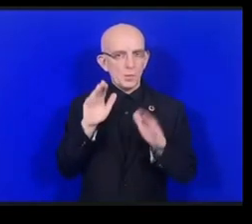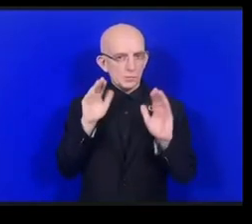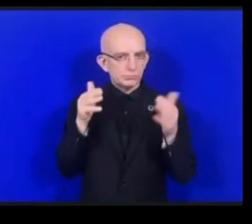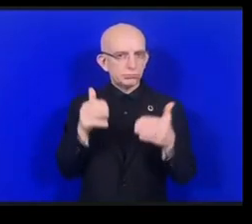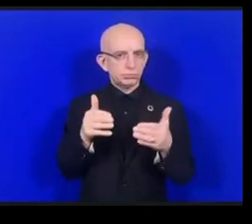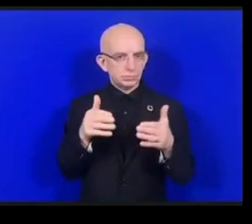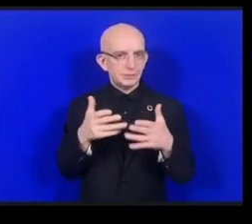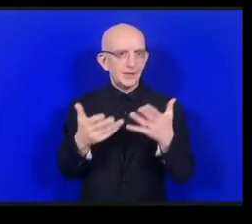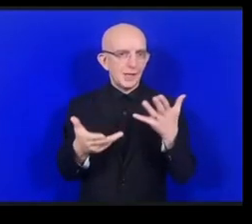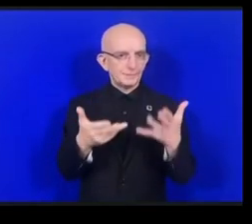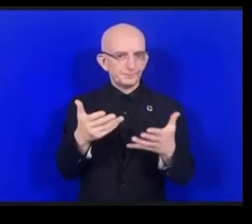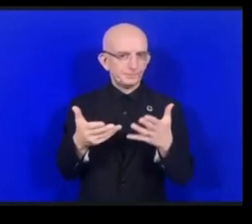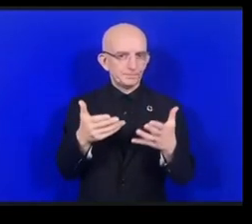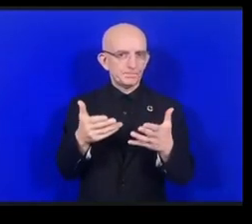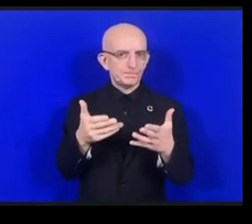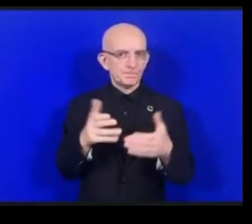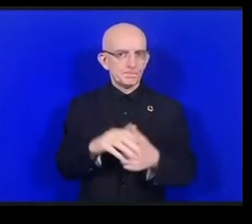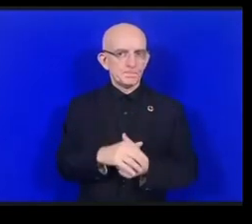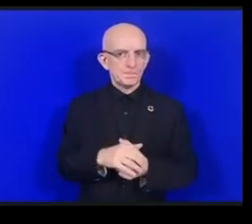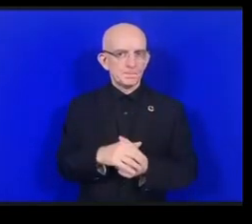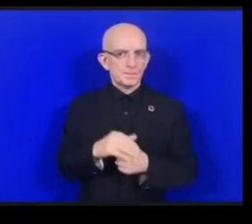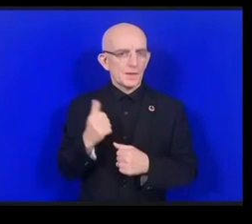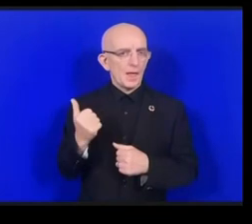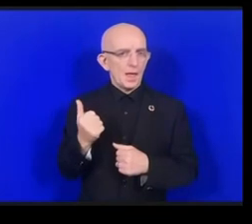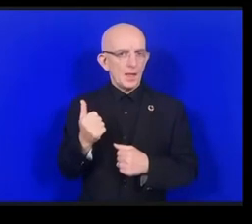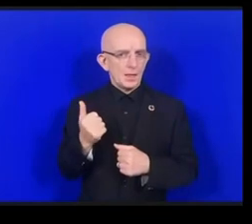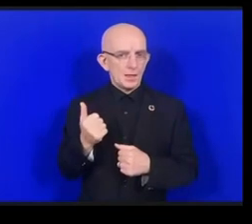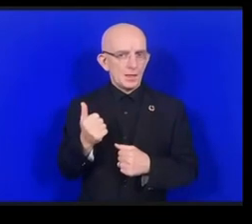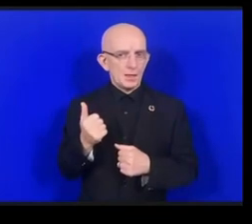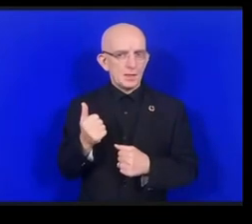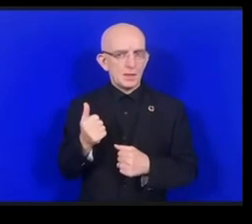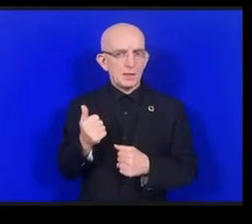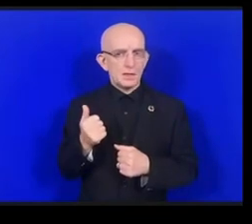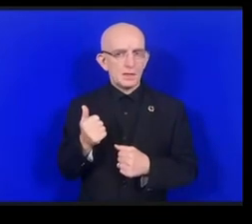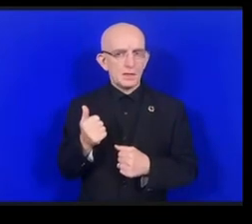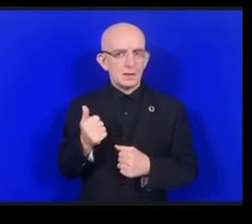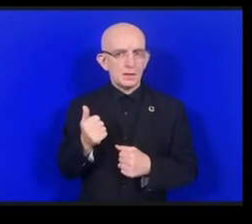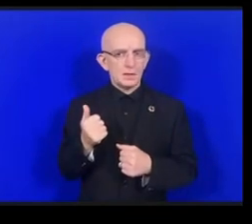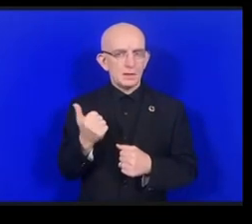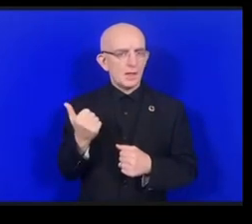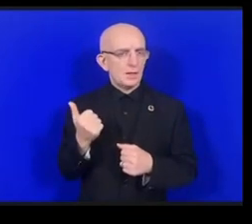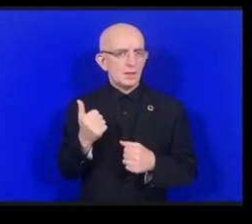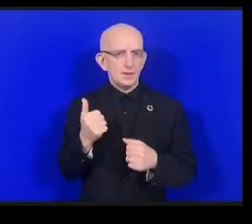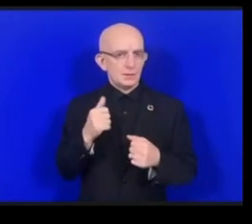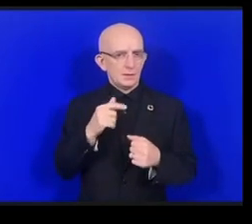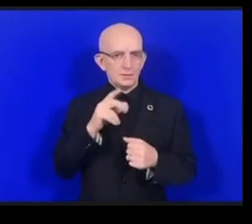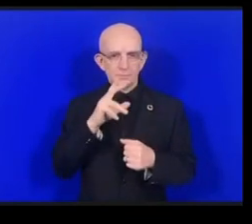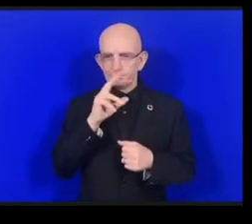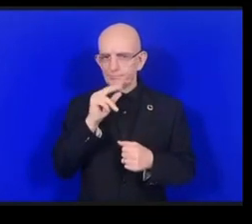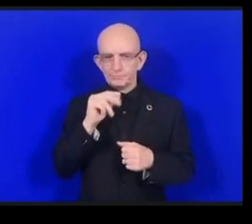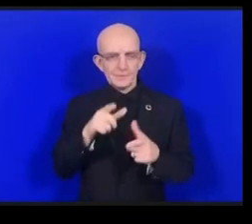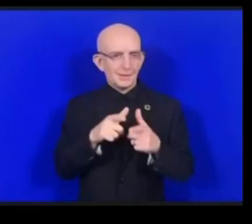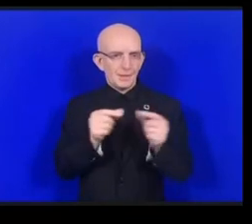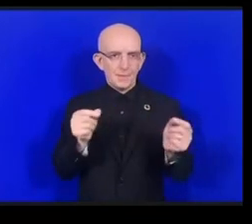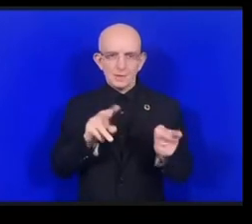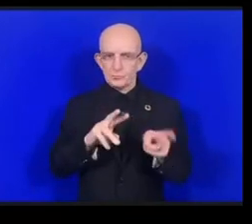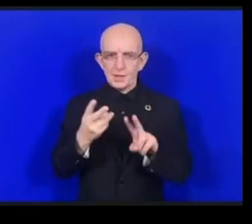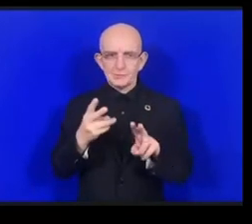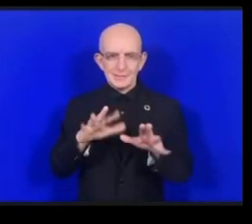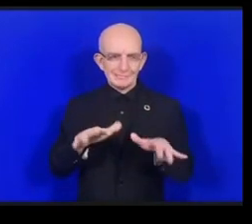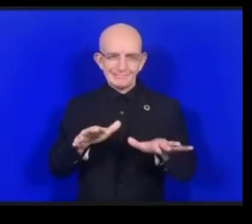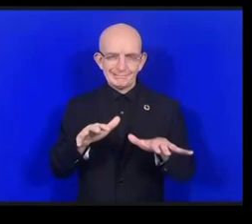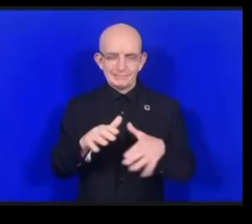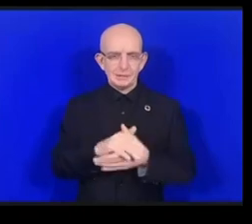he thank us for God Afghanistan Syria and Libya and also thank you